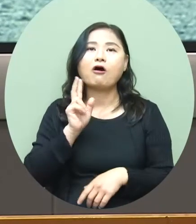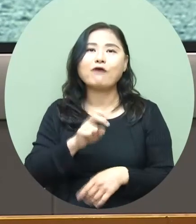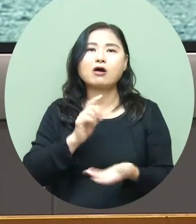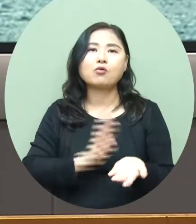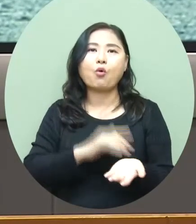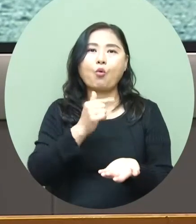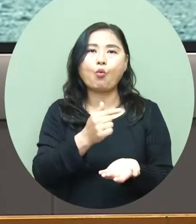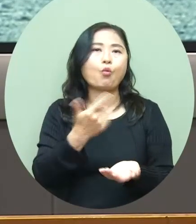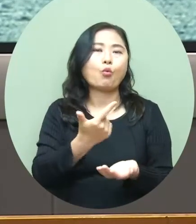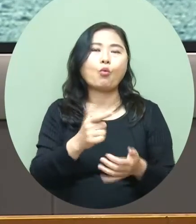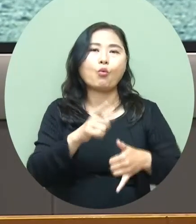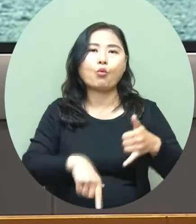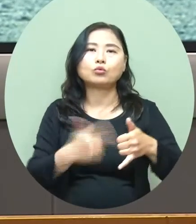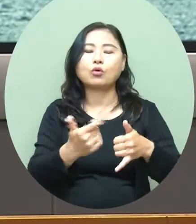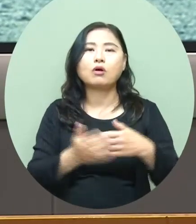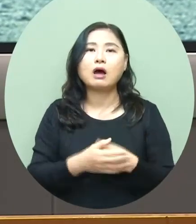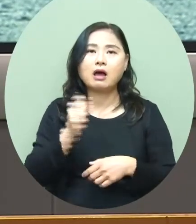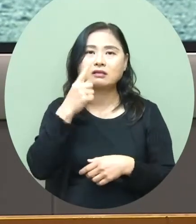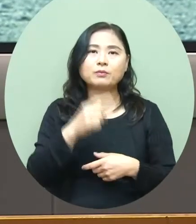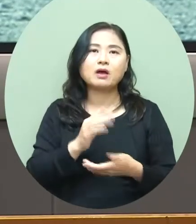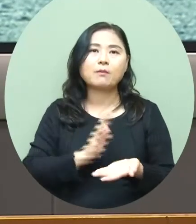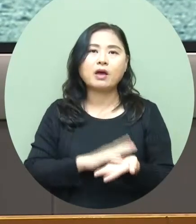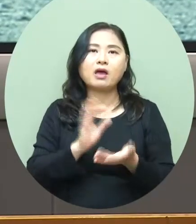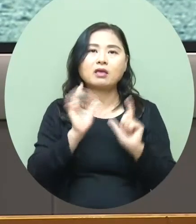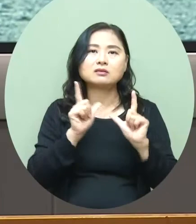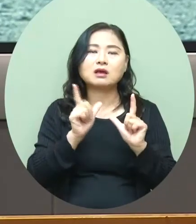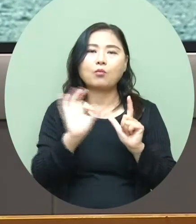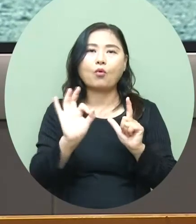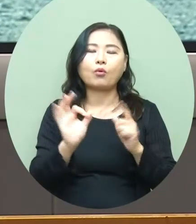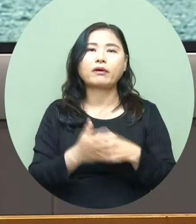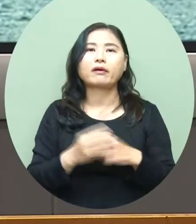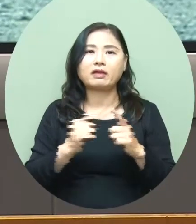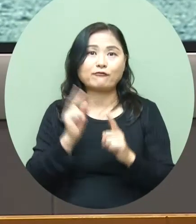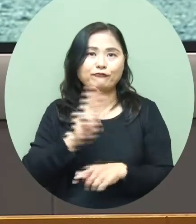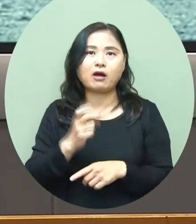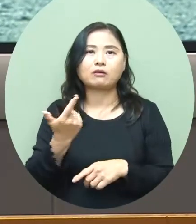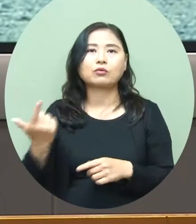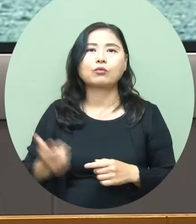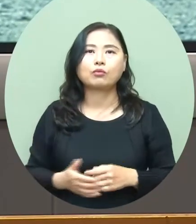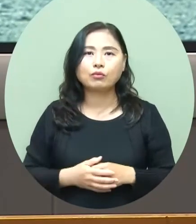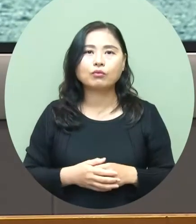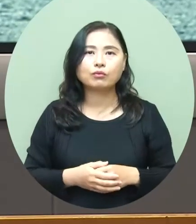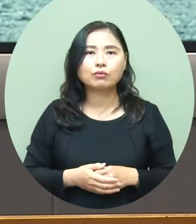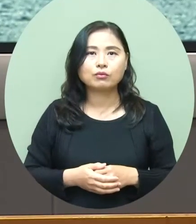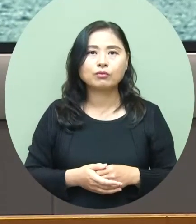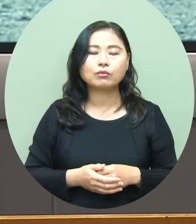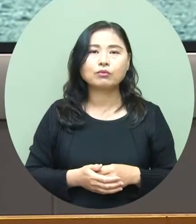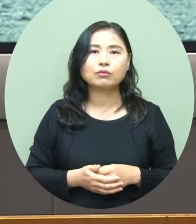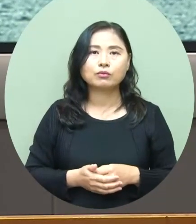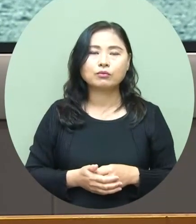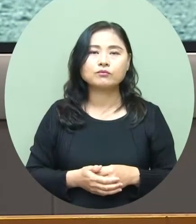there are more people doing RAT, and so more cases are found, especially among those with no symptoms.